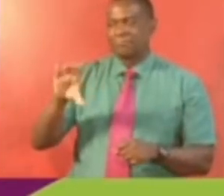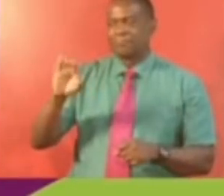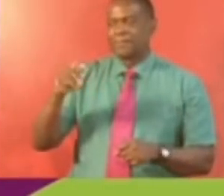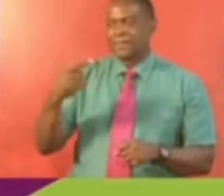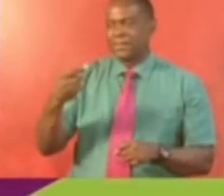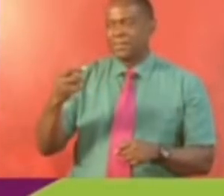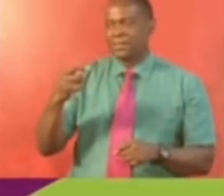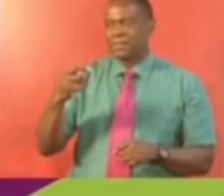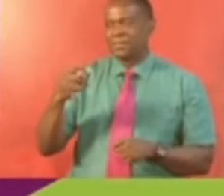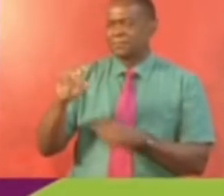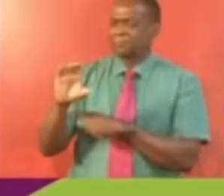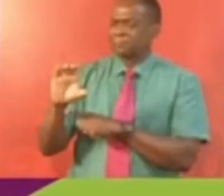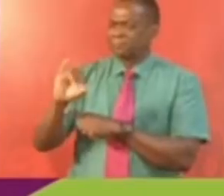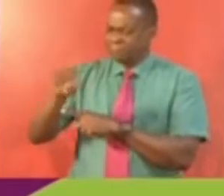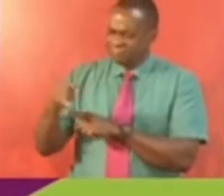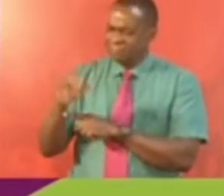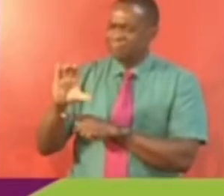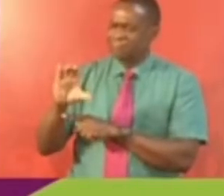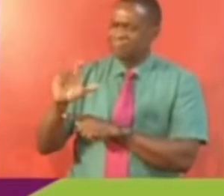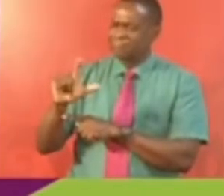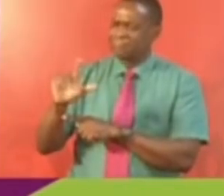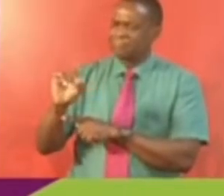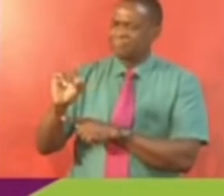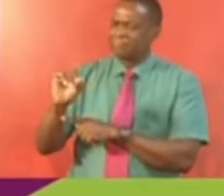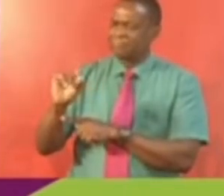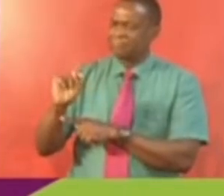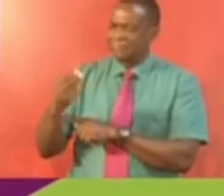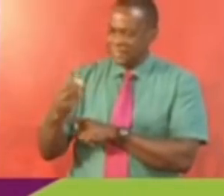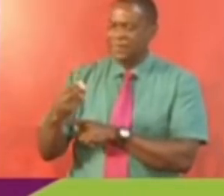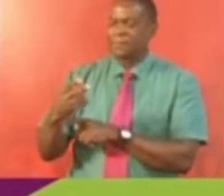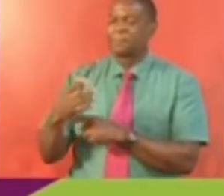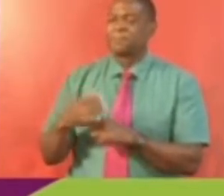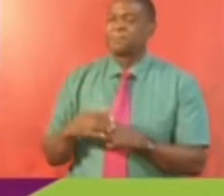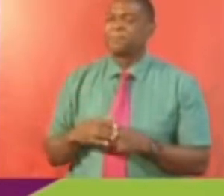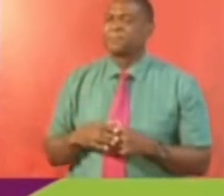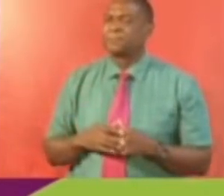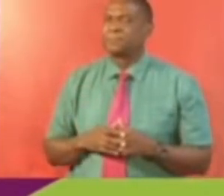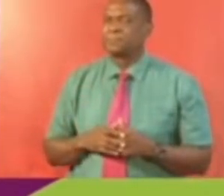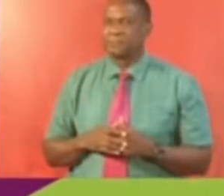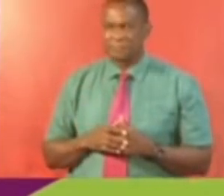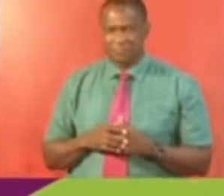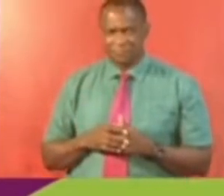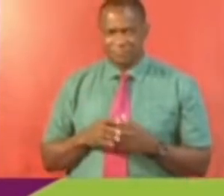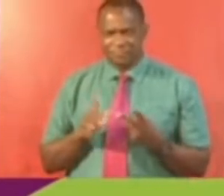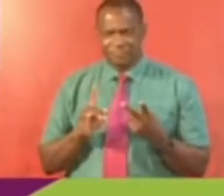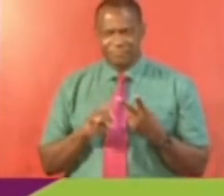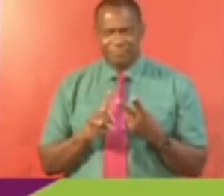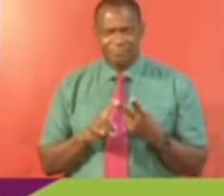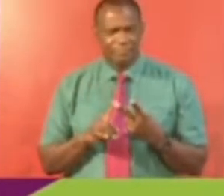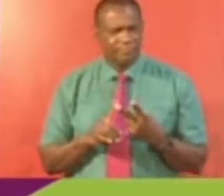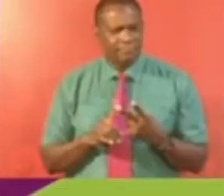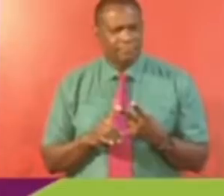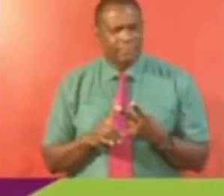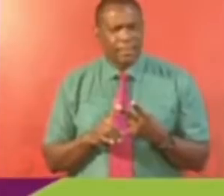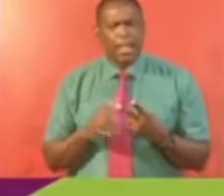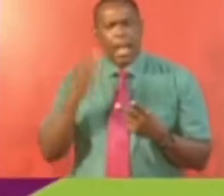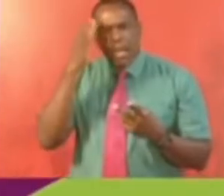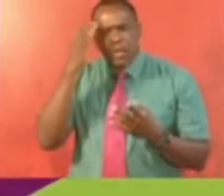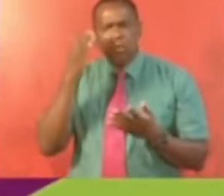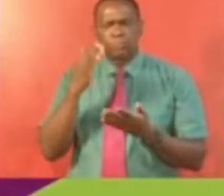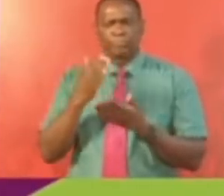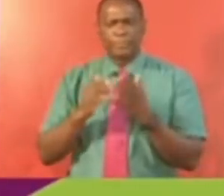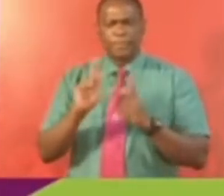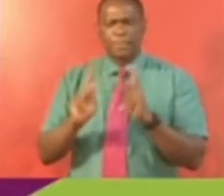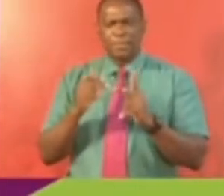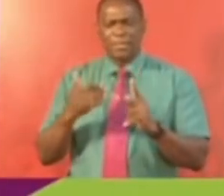the trends the same in terms of age, gender, comorbidities? Are those comorbidities mostly NCDs and